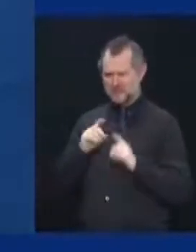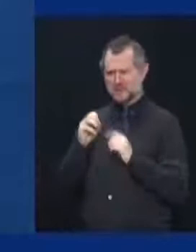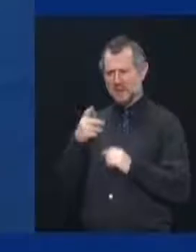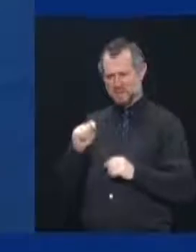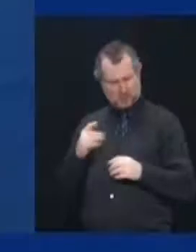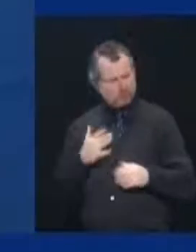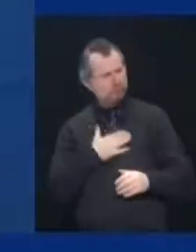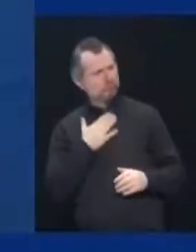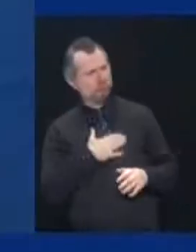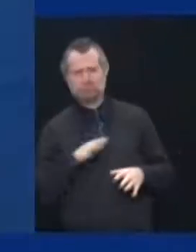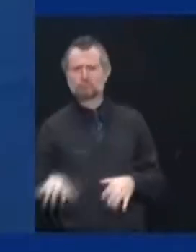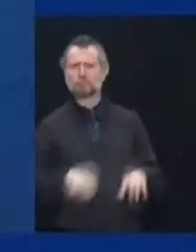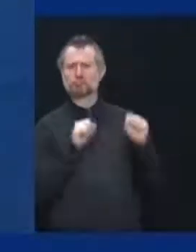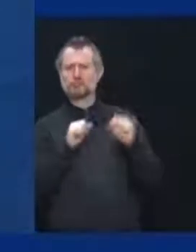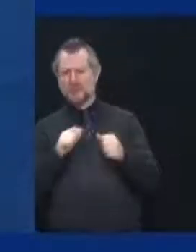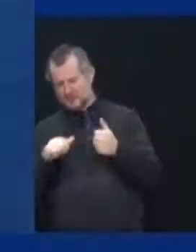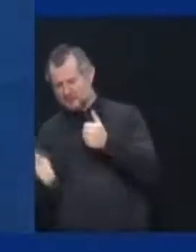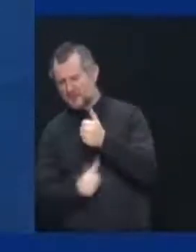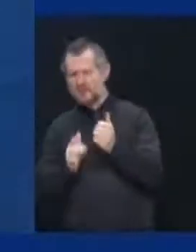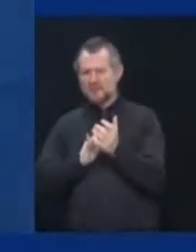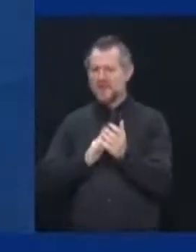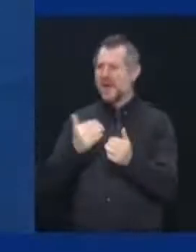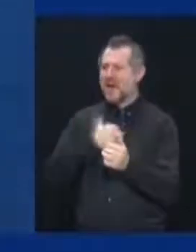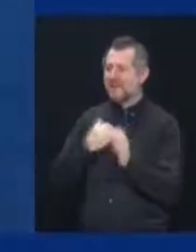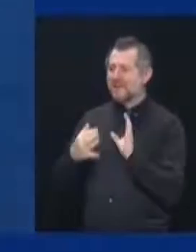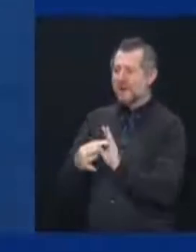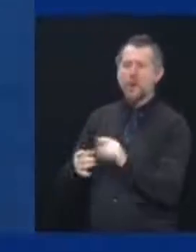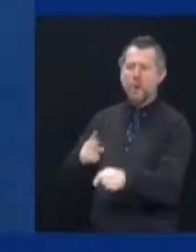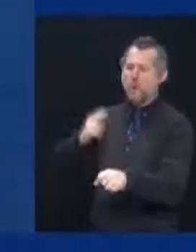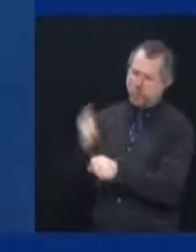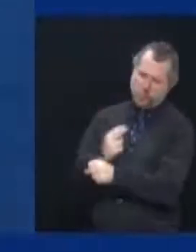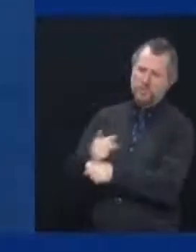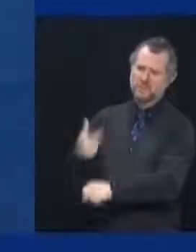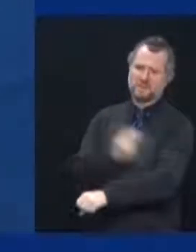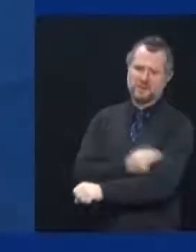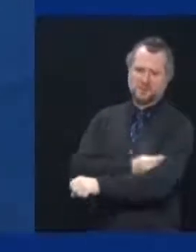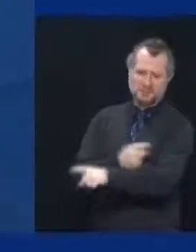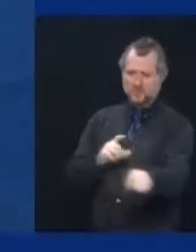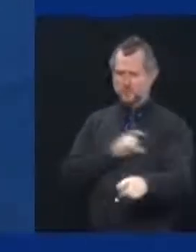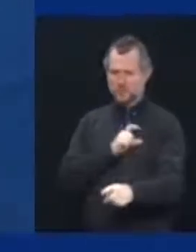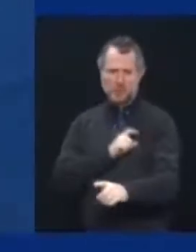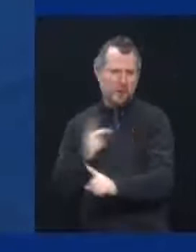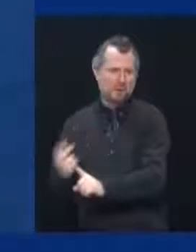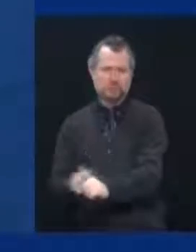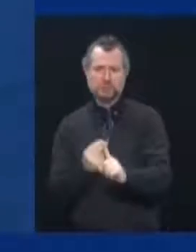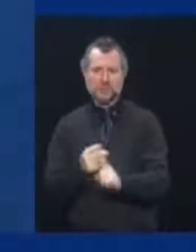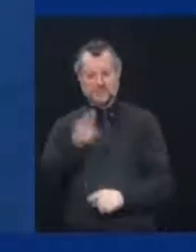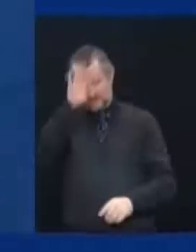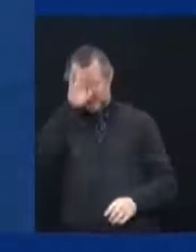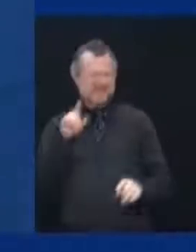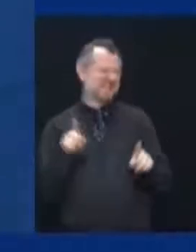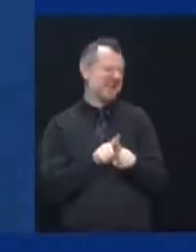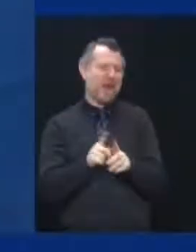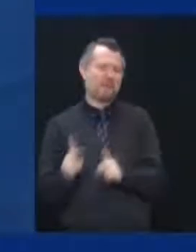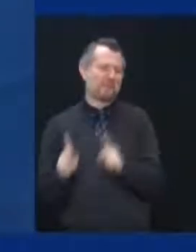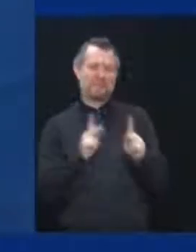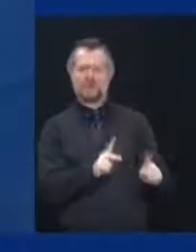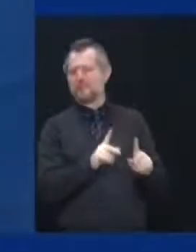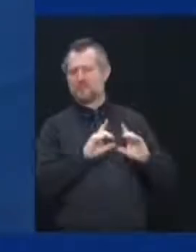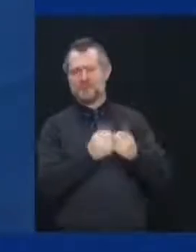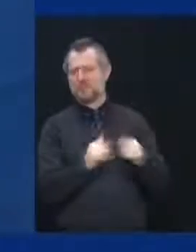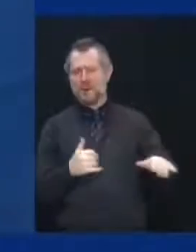medics, medical professionals, and they are administering to their police. Fire departments, the same thing.